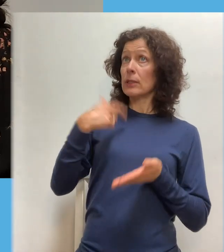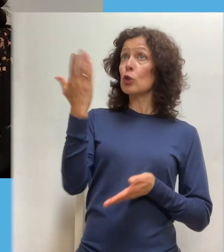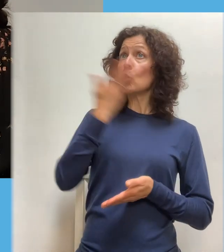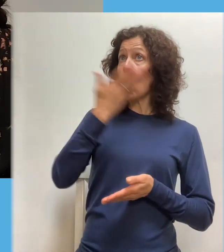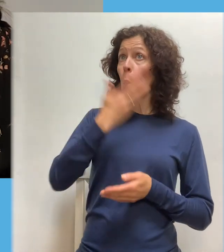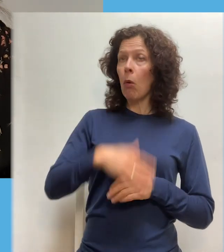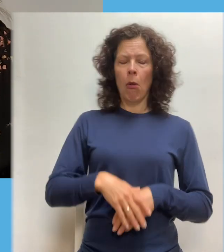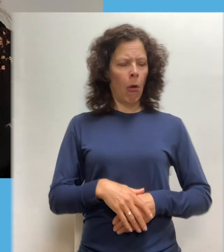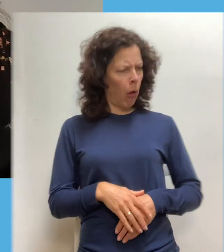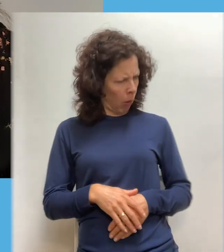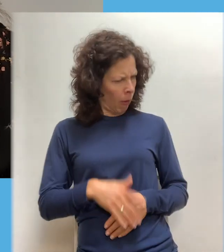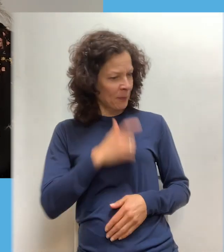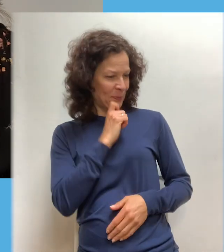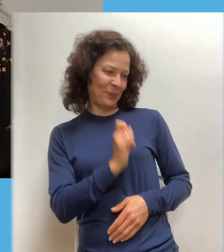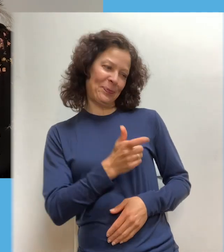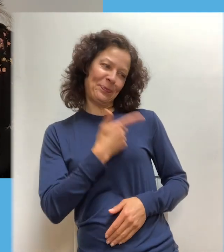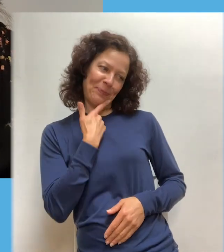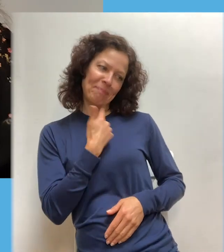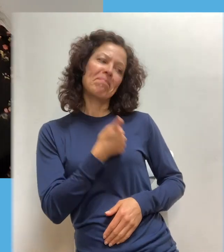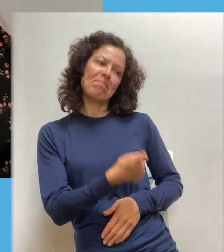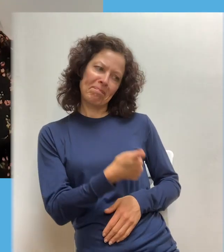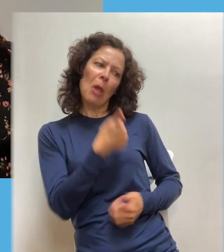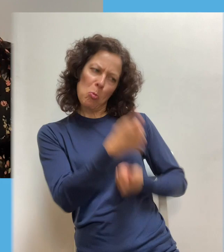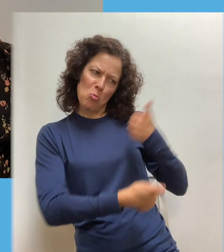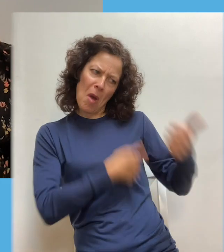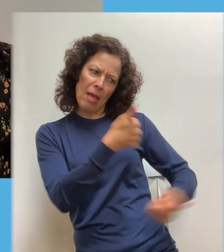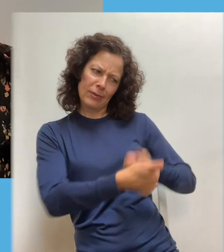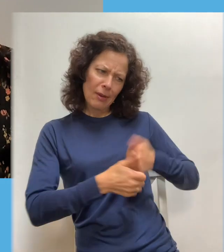replied. The storyteller smiled and nodded.